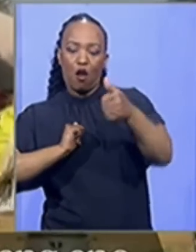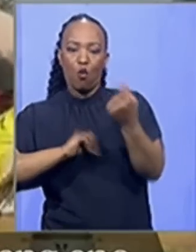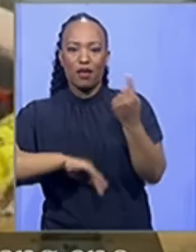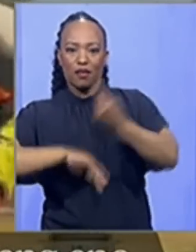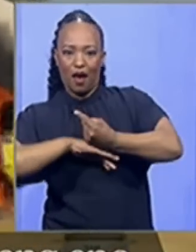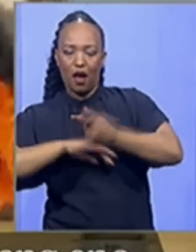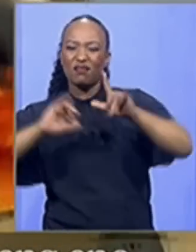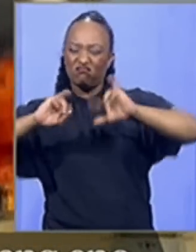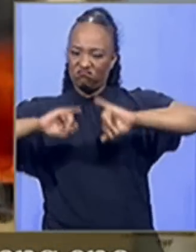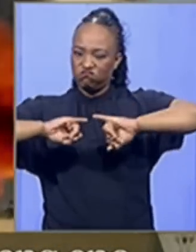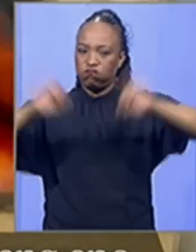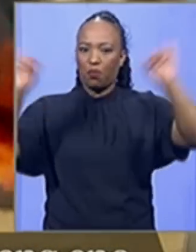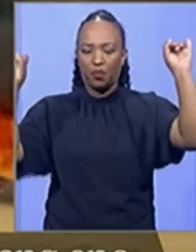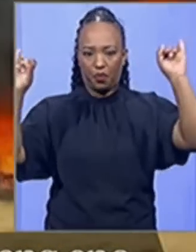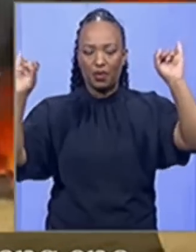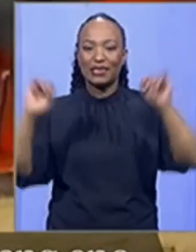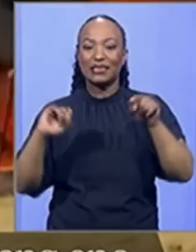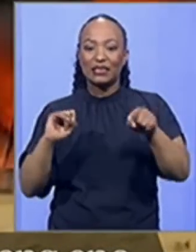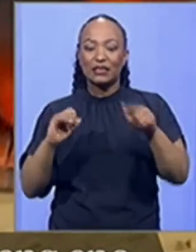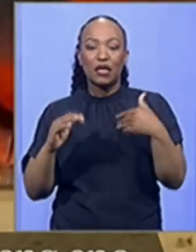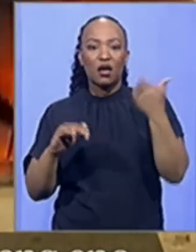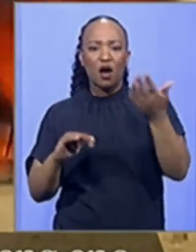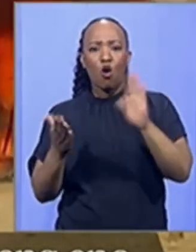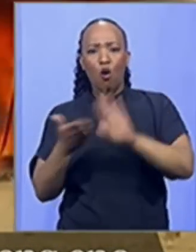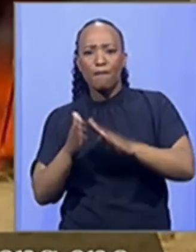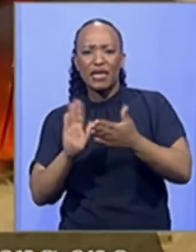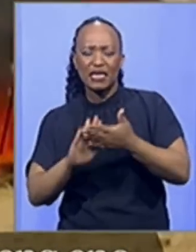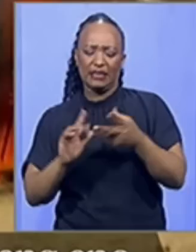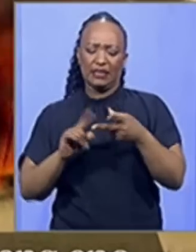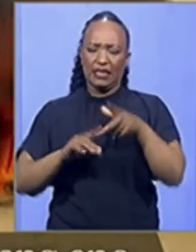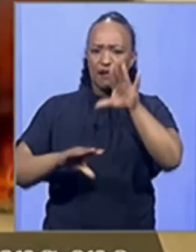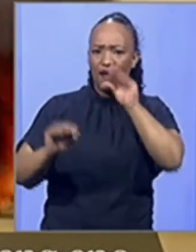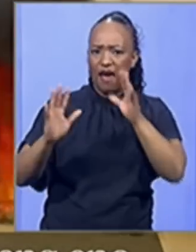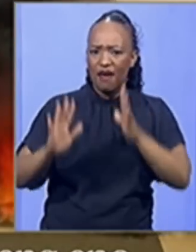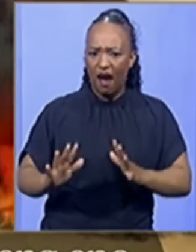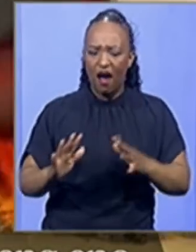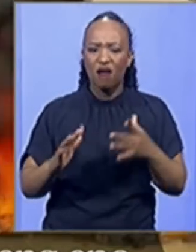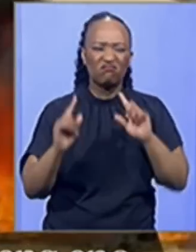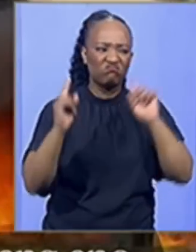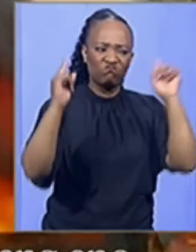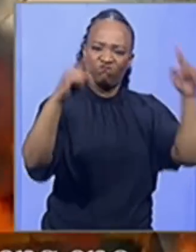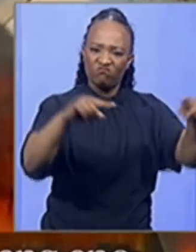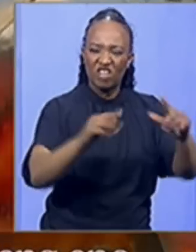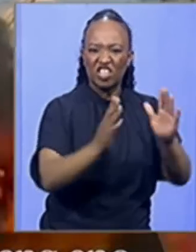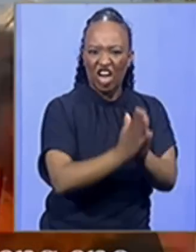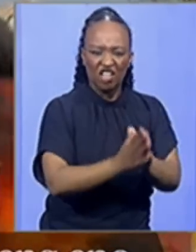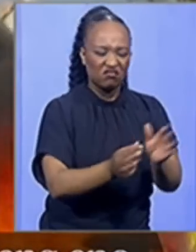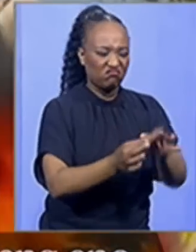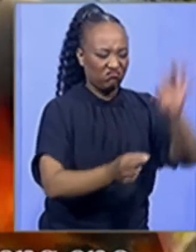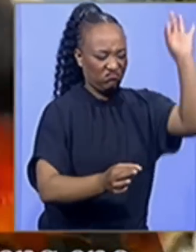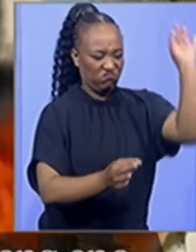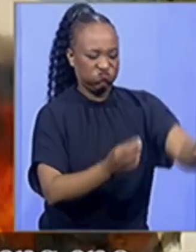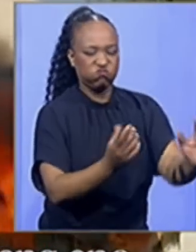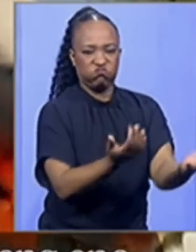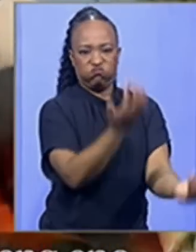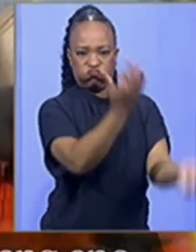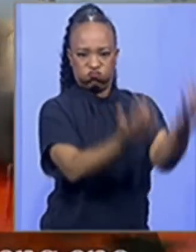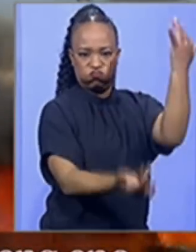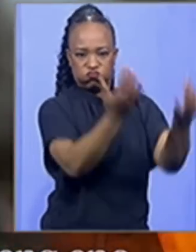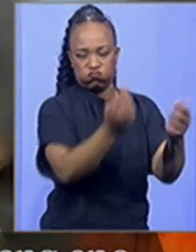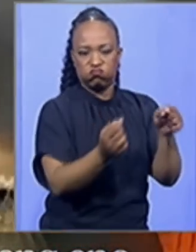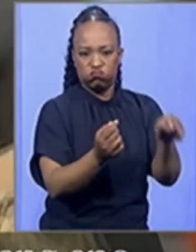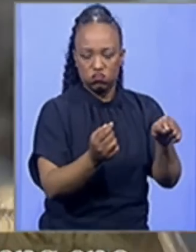ke matlhotlhapelo. Se ke jaaka baagi le barutwana ba ne ba fisa lore kereke ya Mboro. Bao ba neng ba le kwa lefelong